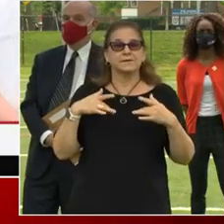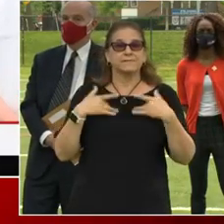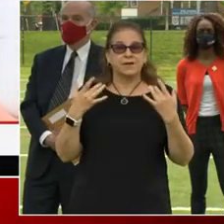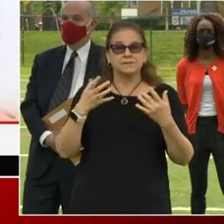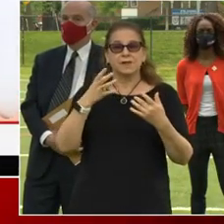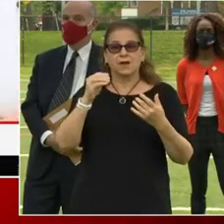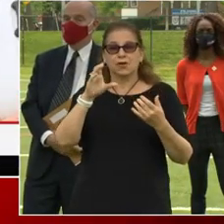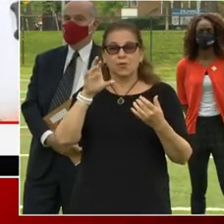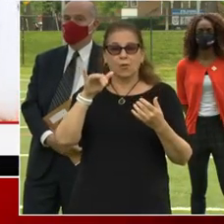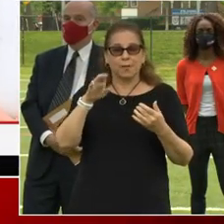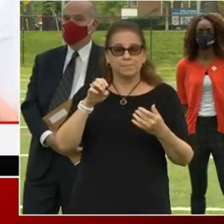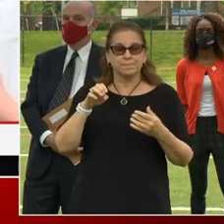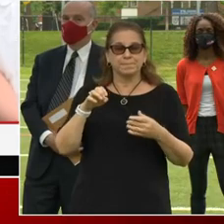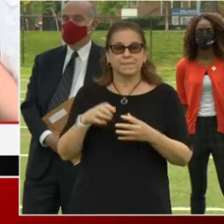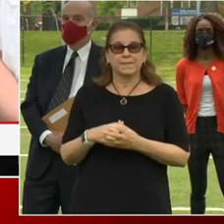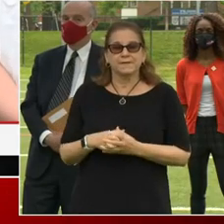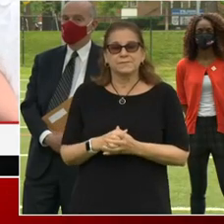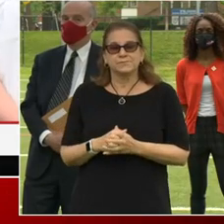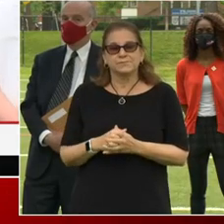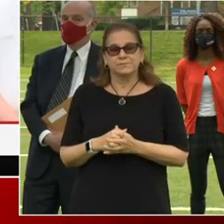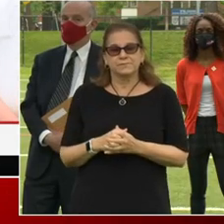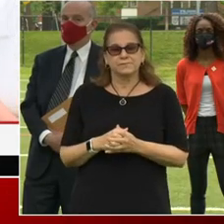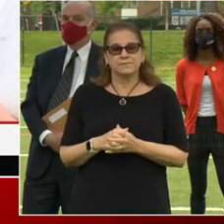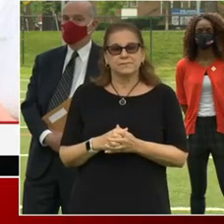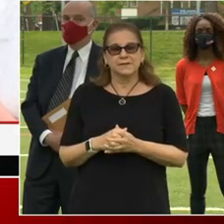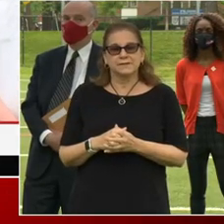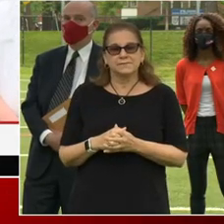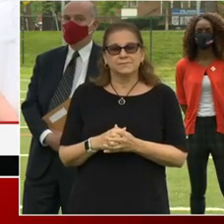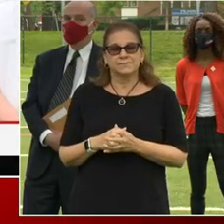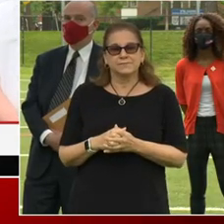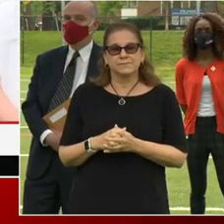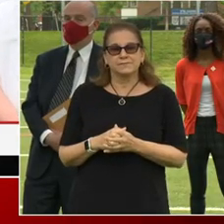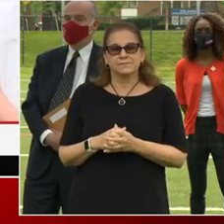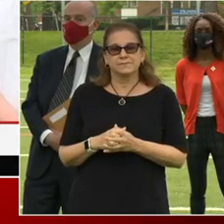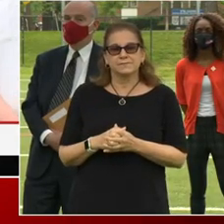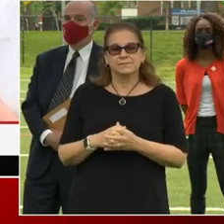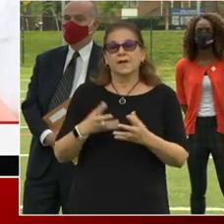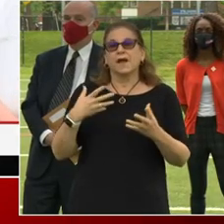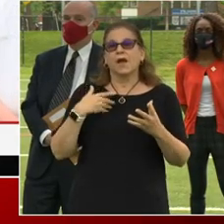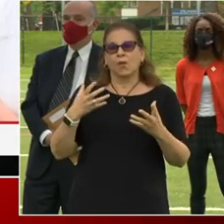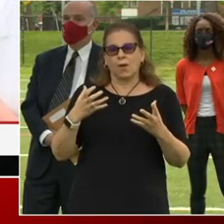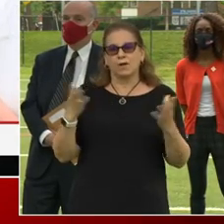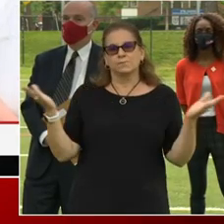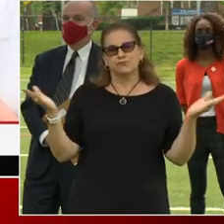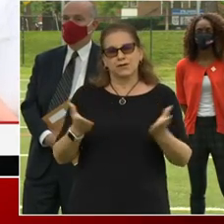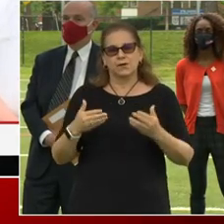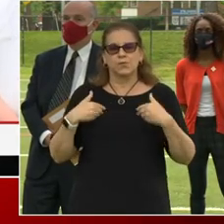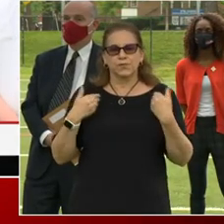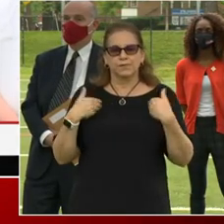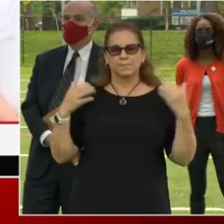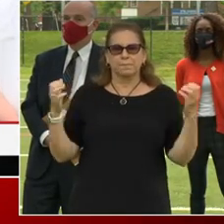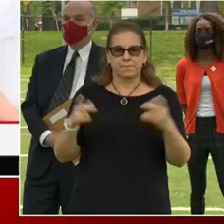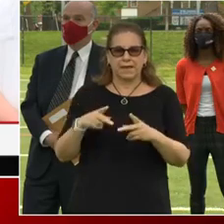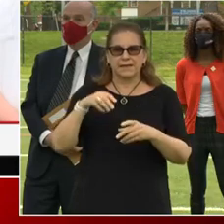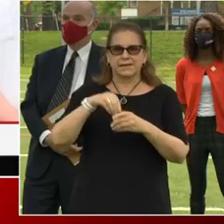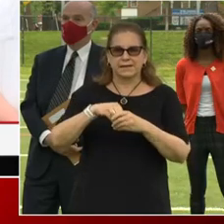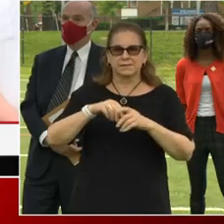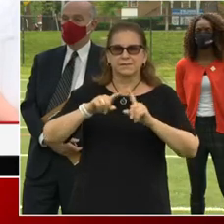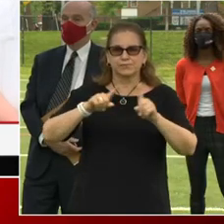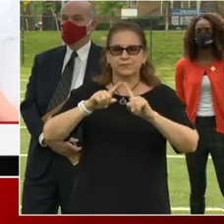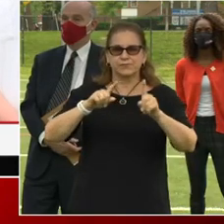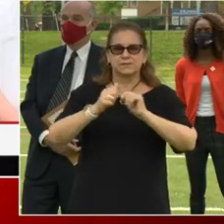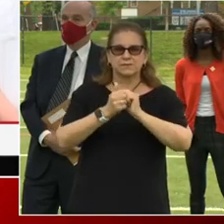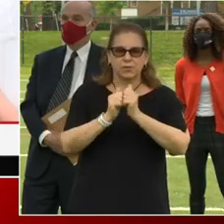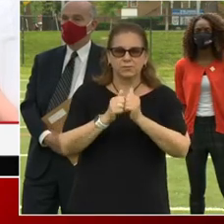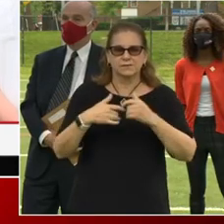the police, let's talk about an avenue that we could bring the youth back out so we could teach them some other stuff, because it's